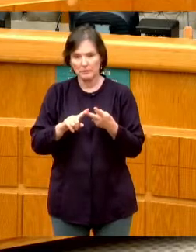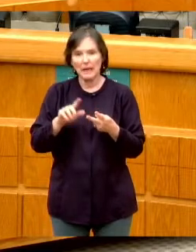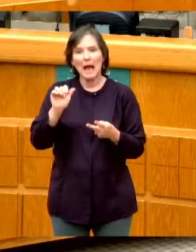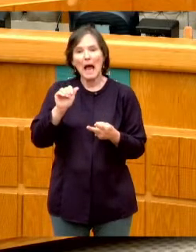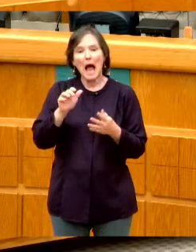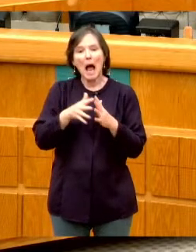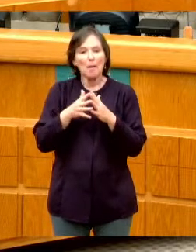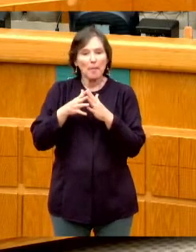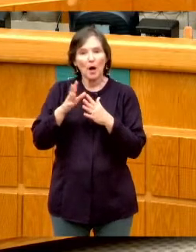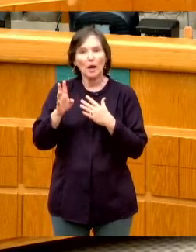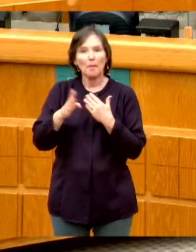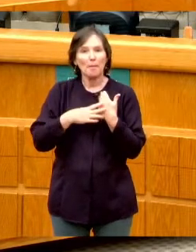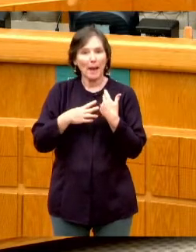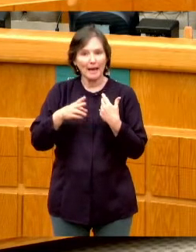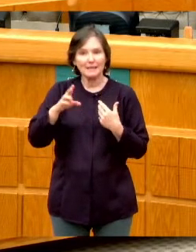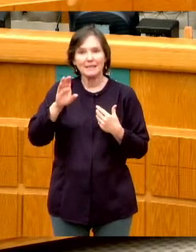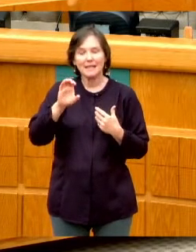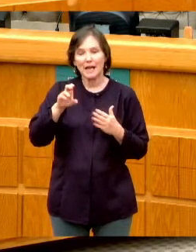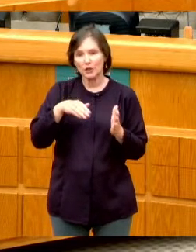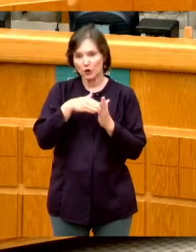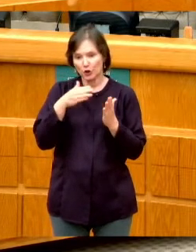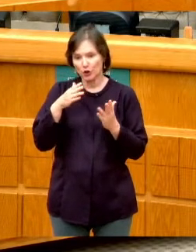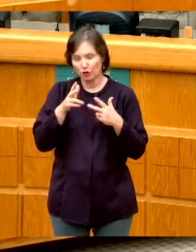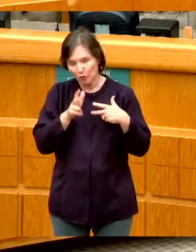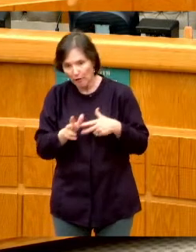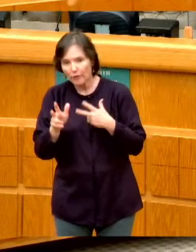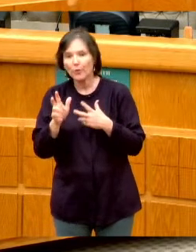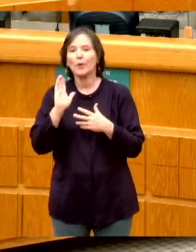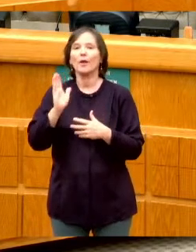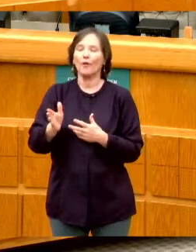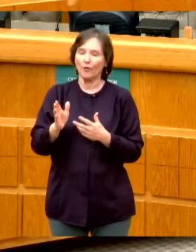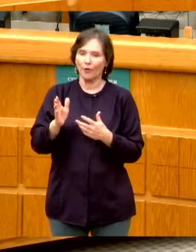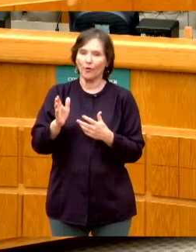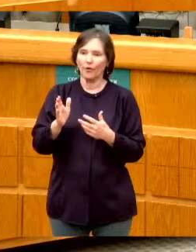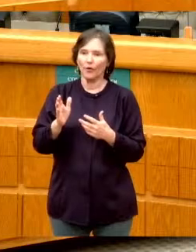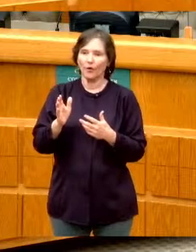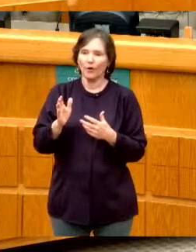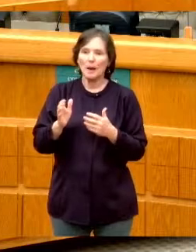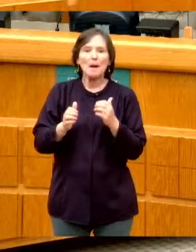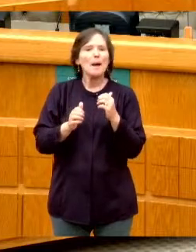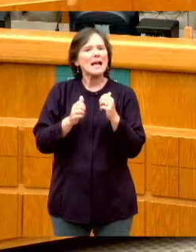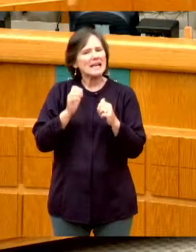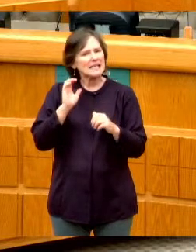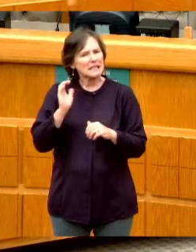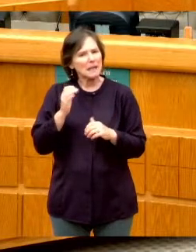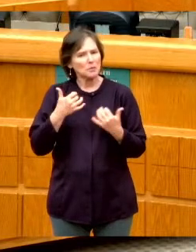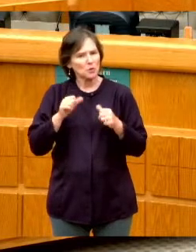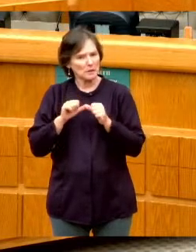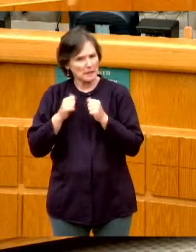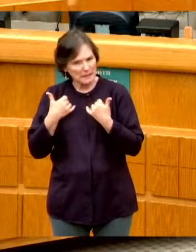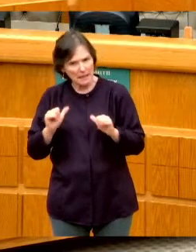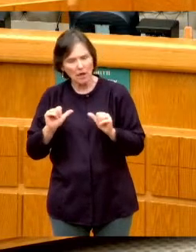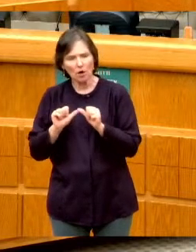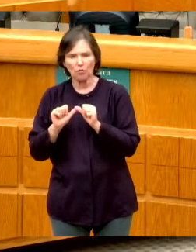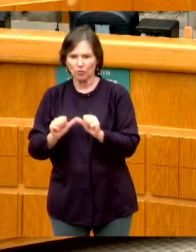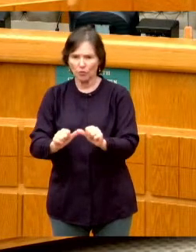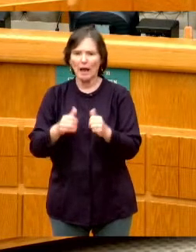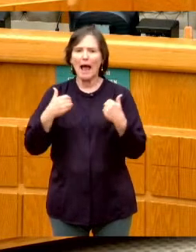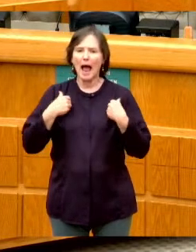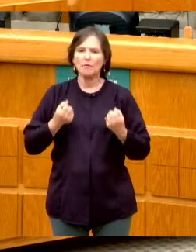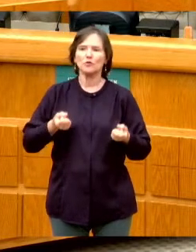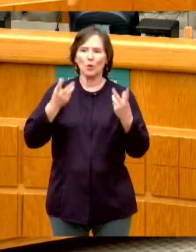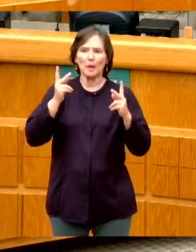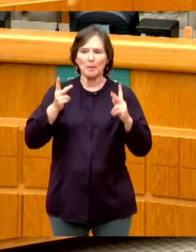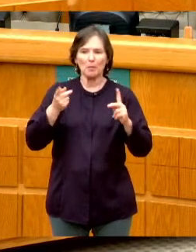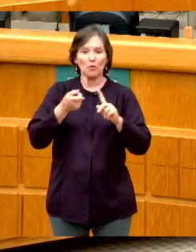doubt that the majority of our patrons are still coming from Nueces County, but we're serving such a regional demand. And the majority from